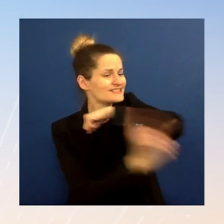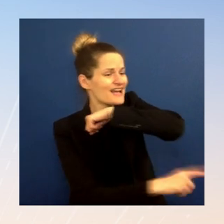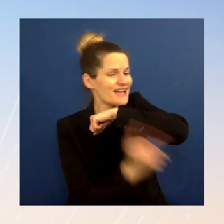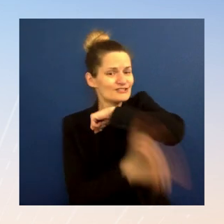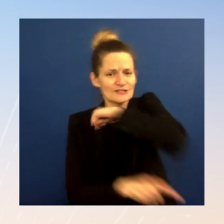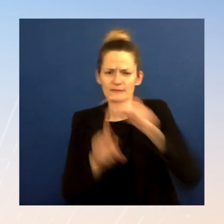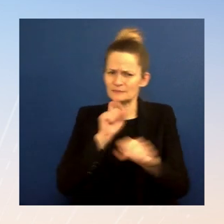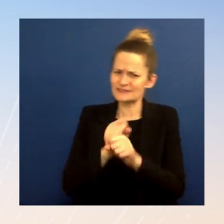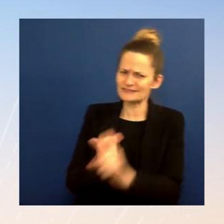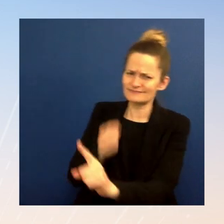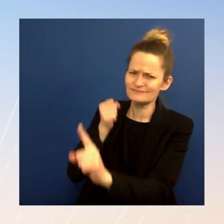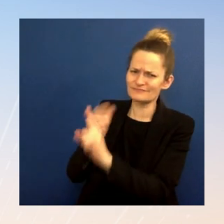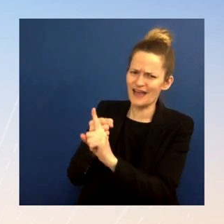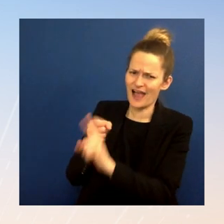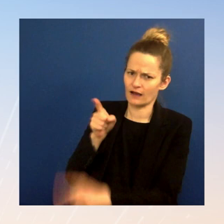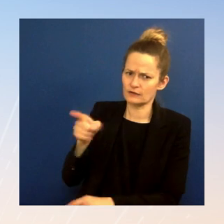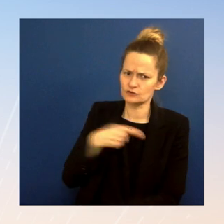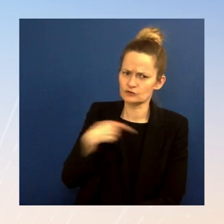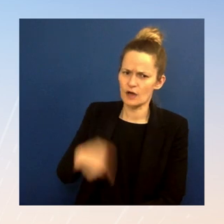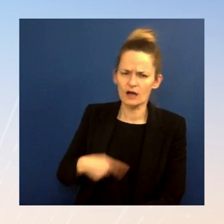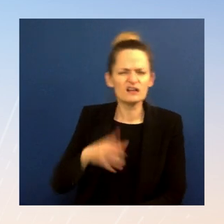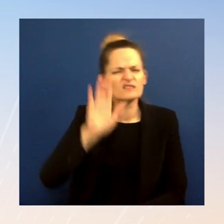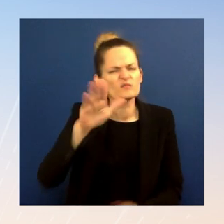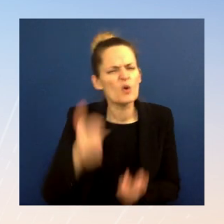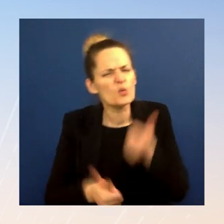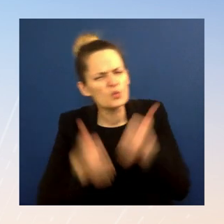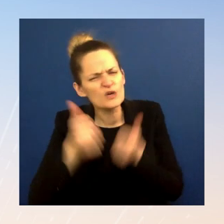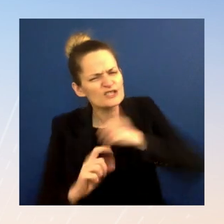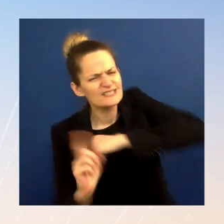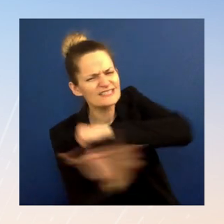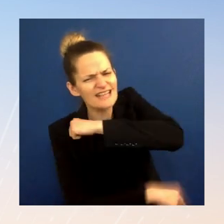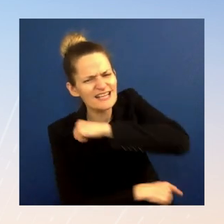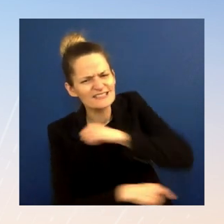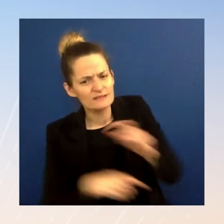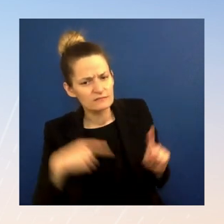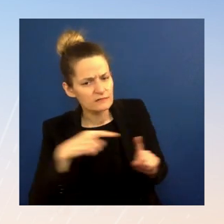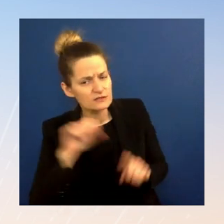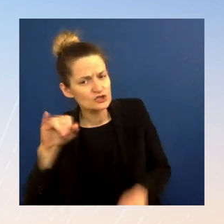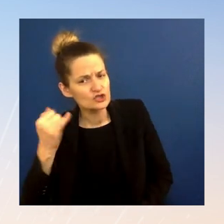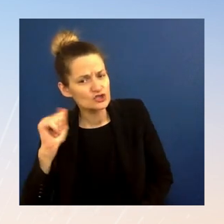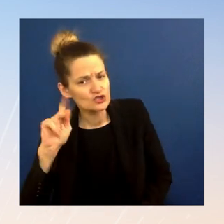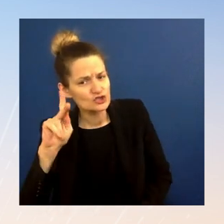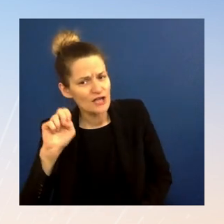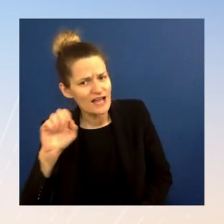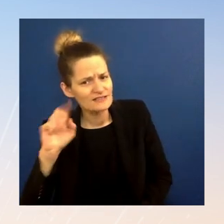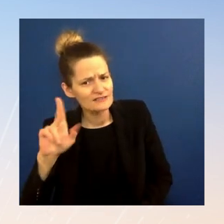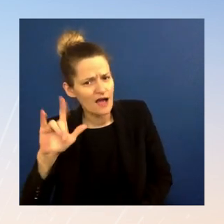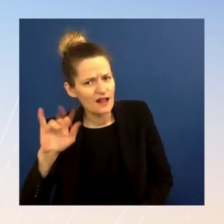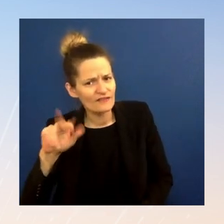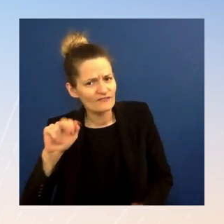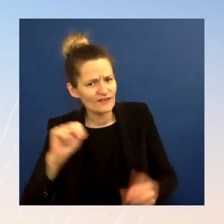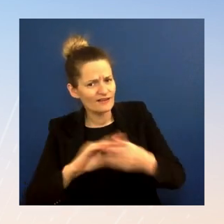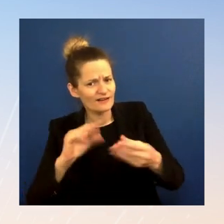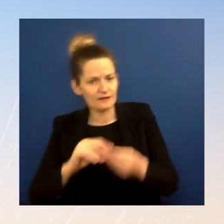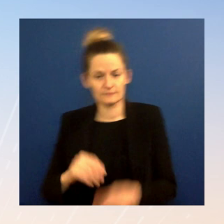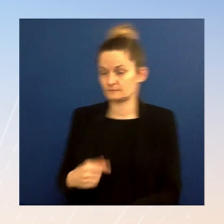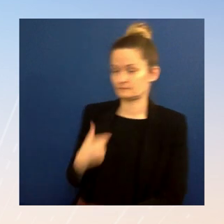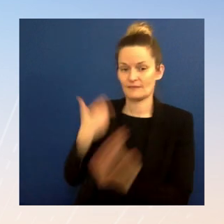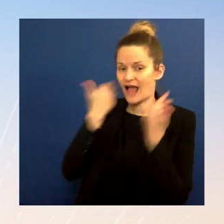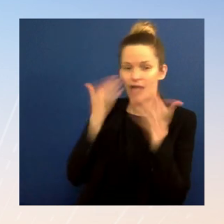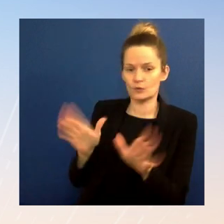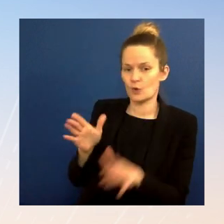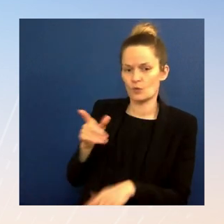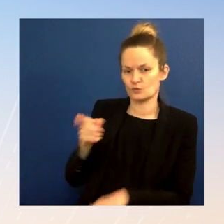up sanctions during the meeting in Rome? I can't speak to what he meant. You'd have to ask the Chinese. Okay. Well, has the